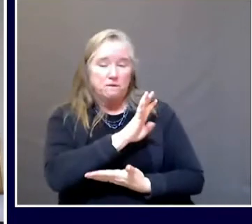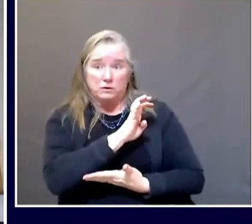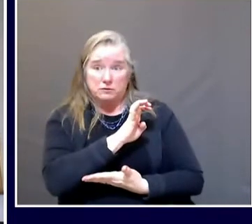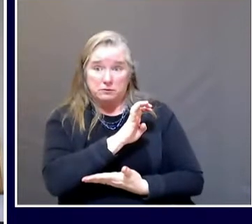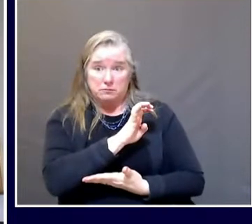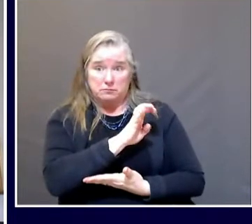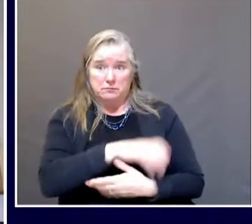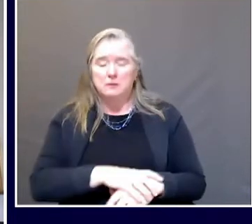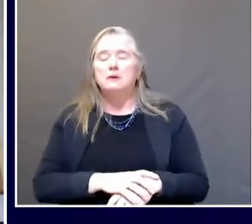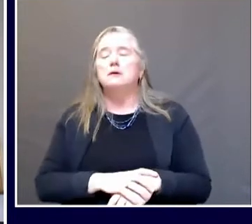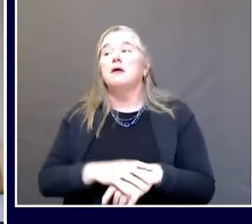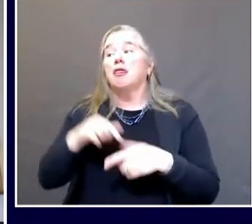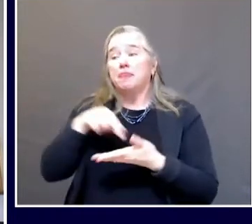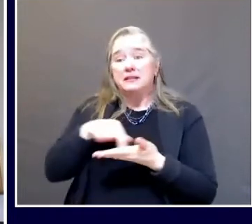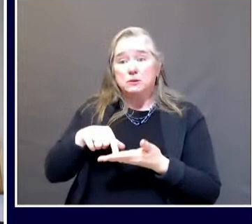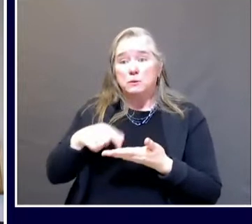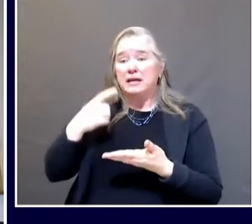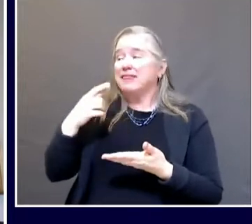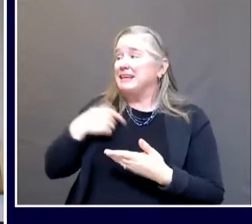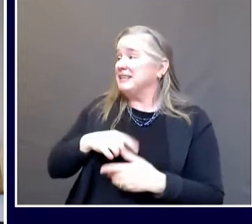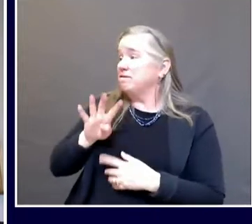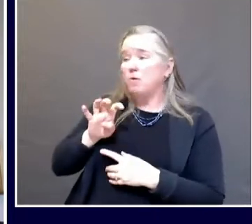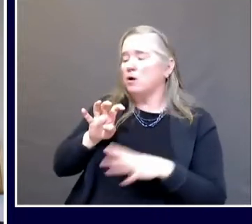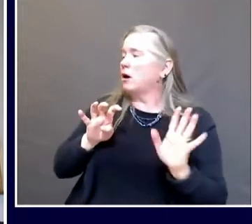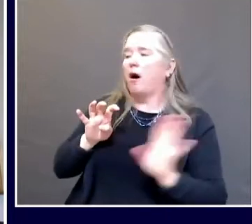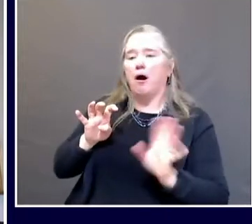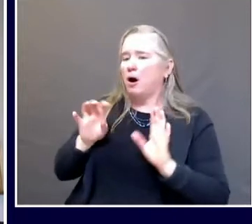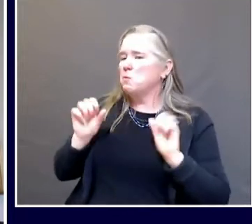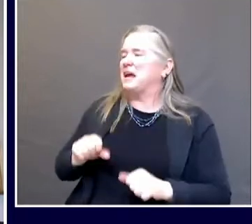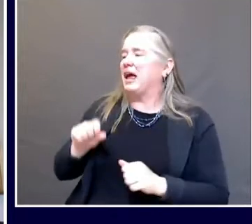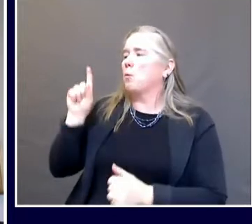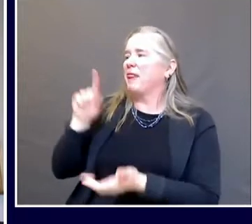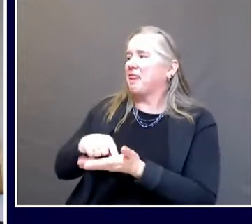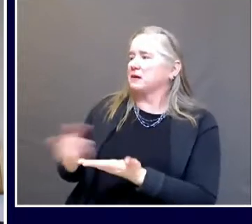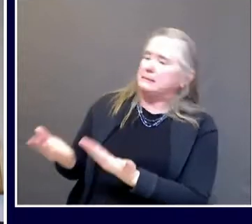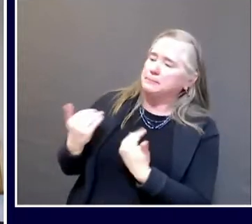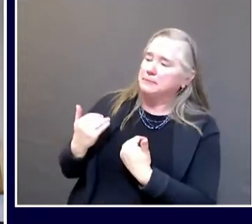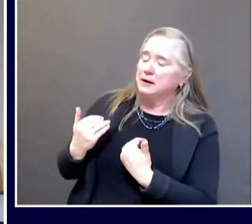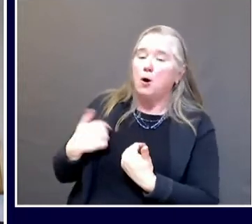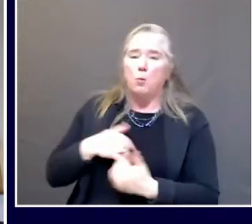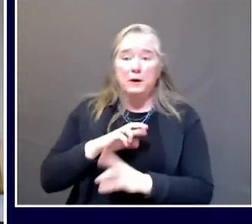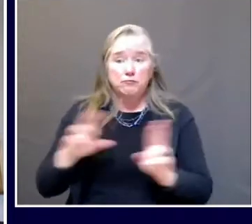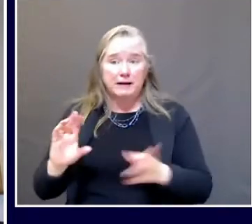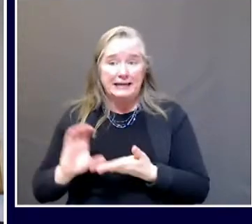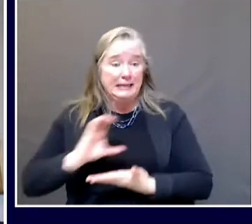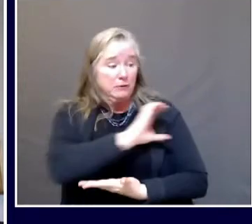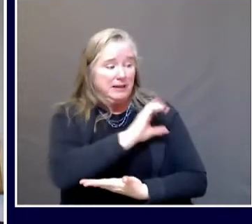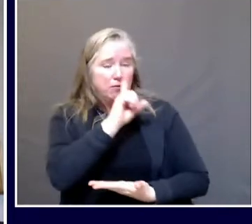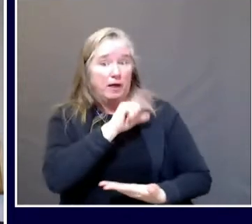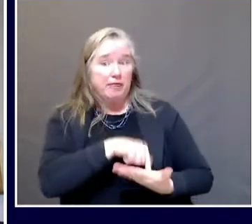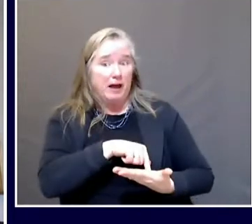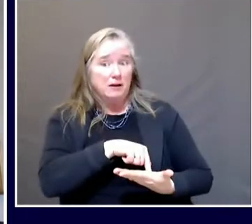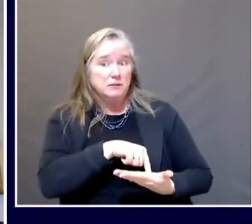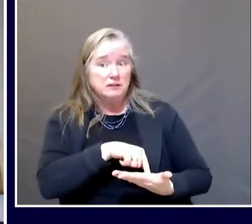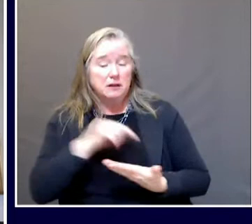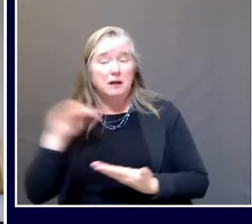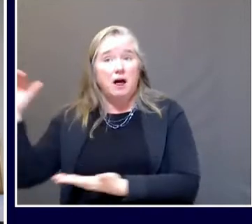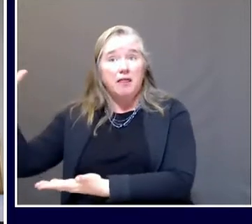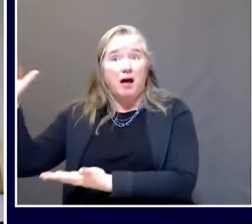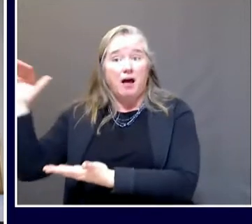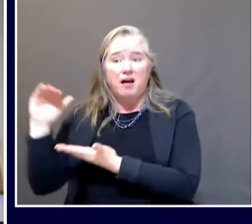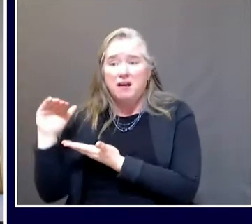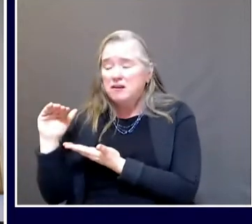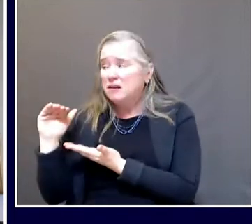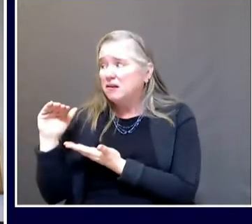sites were saying we can do more, but we simply did not have from the federal government the vaccine to be able to meet that. Okay, and